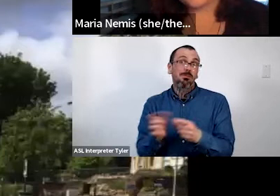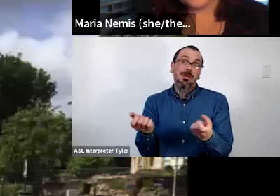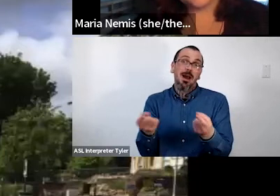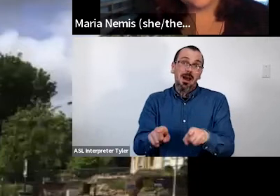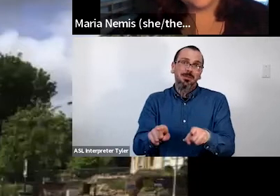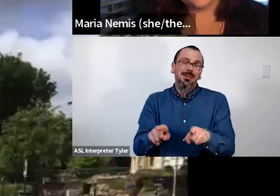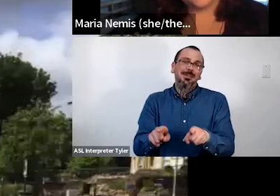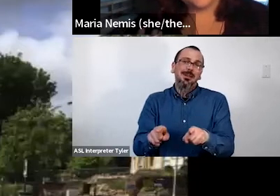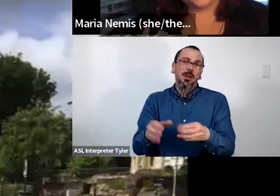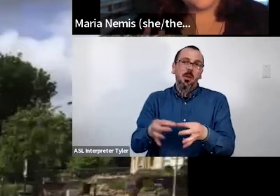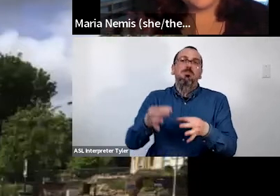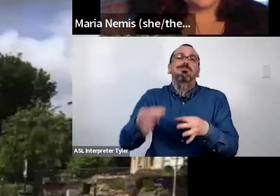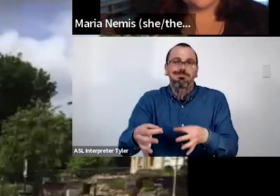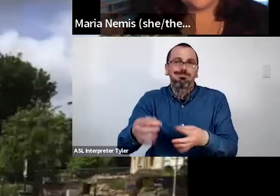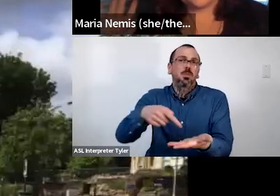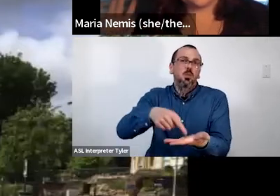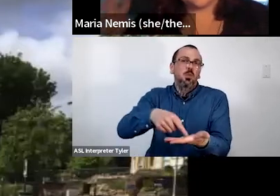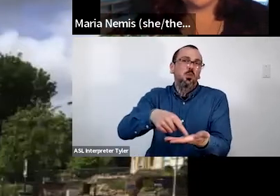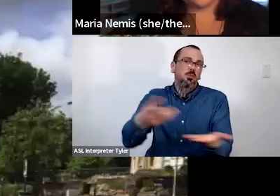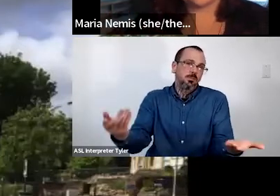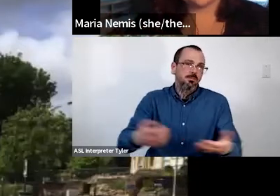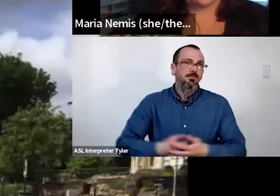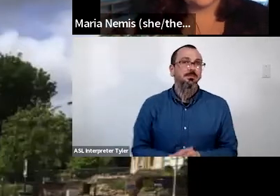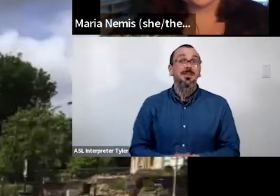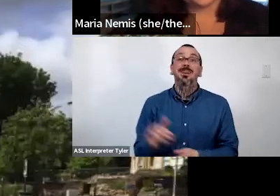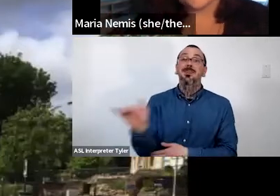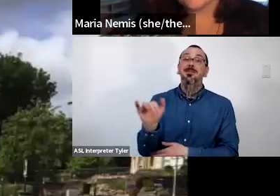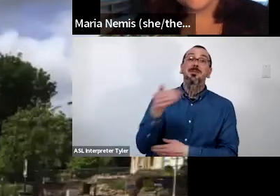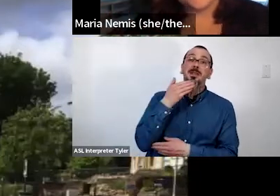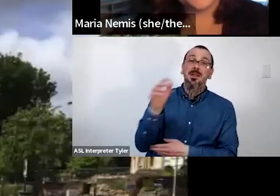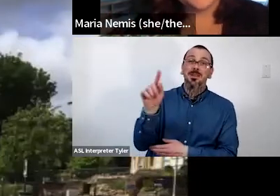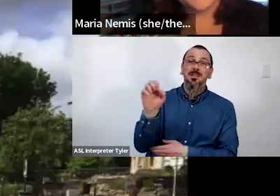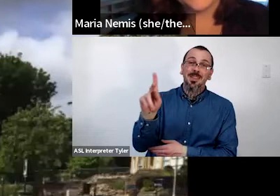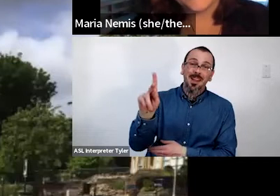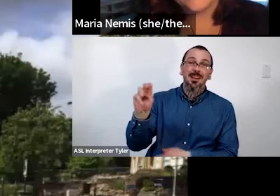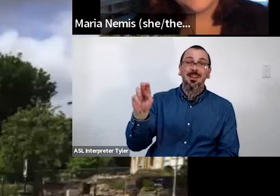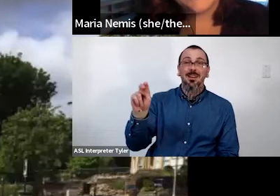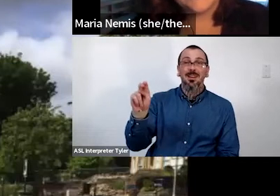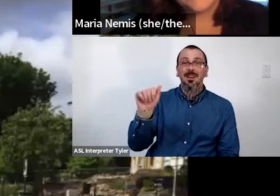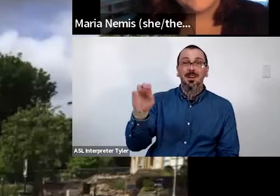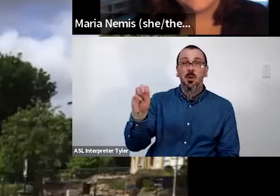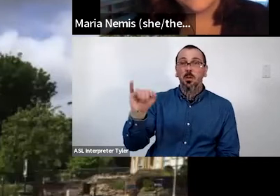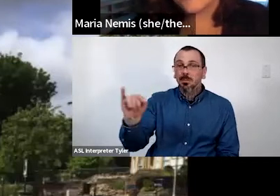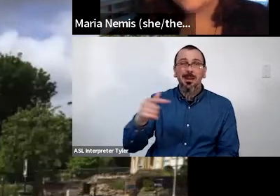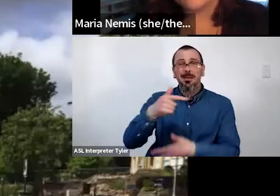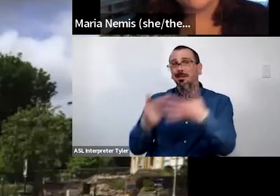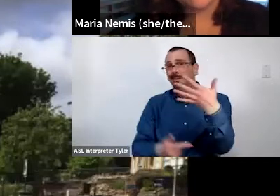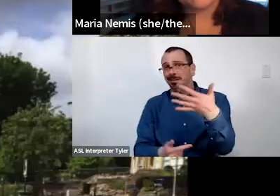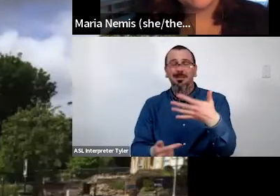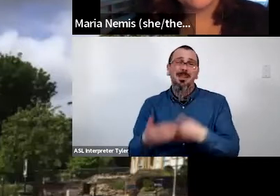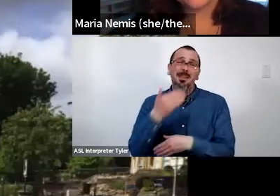And yeah, just wanted to say thank you to Emily, Zach, Alex, Naomi, everybody. It was a really great experience and a lot of